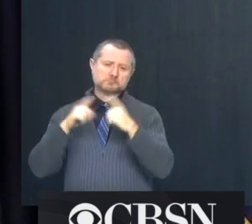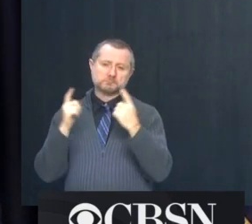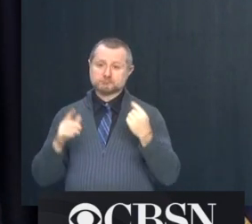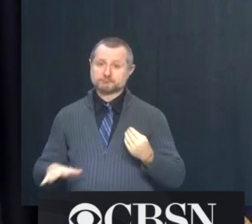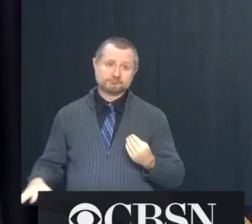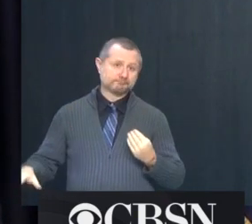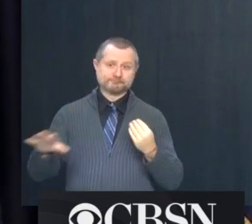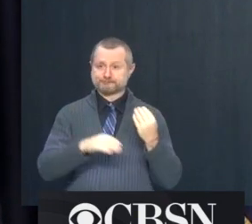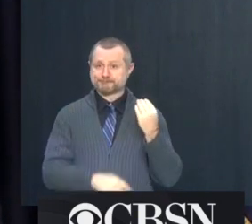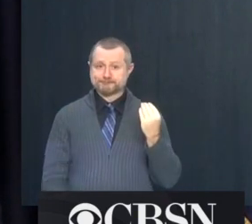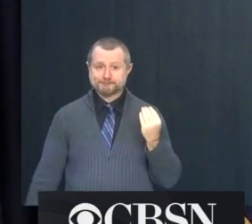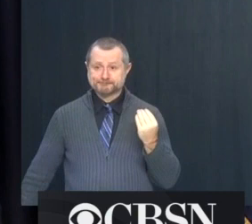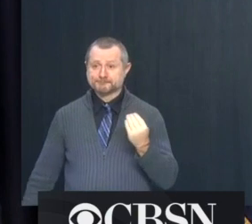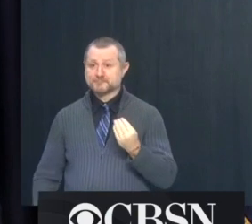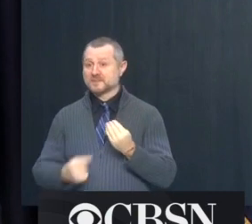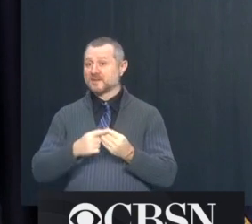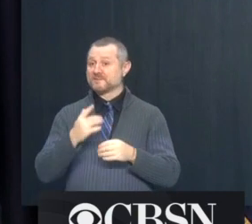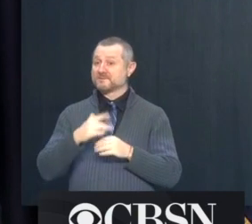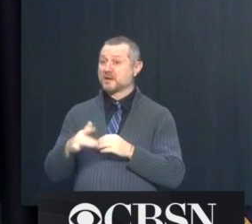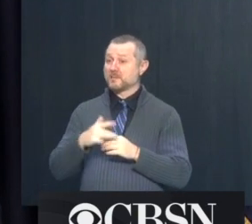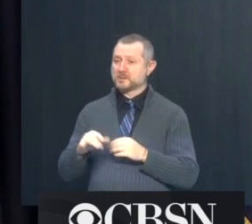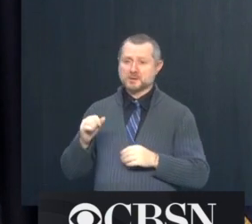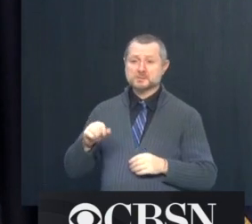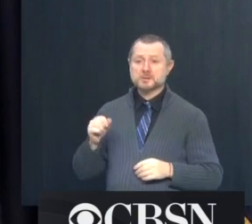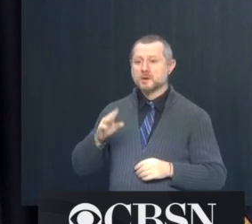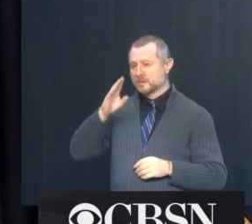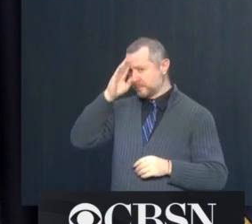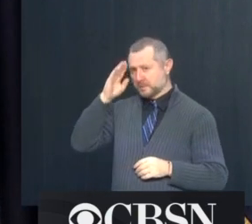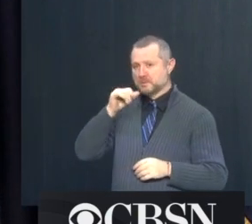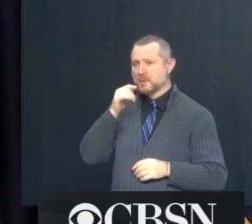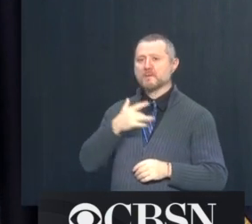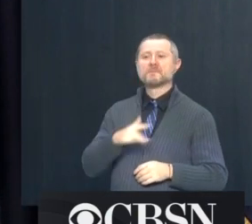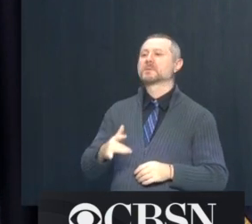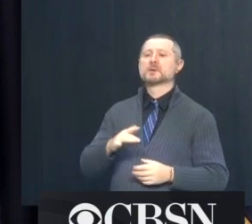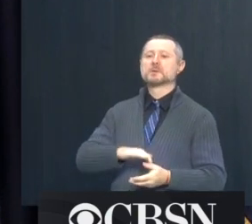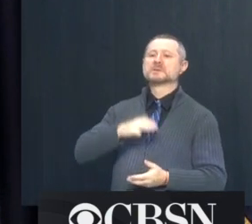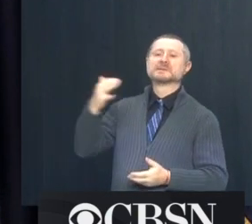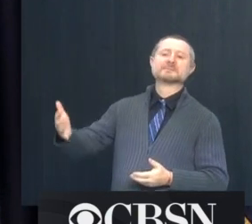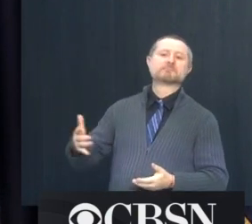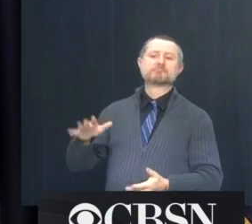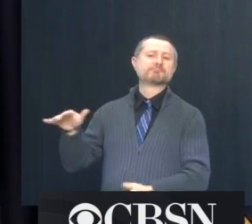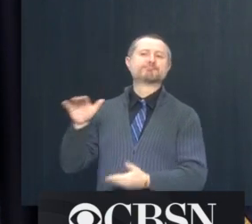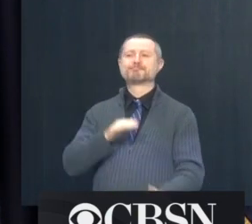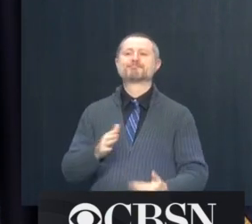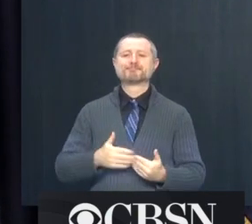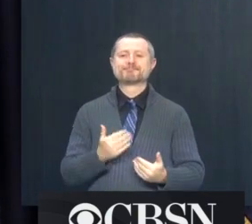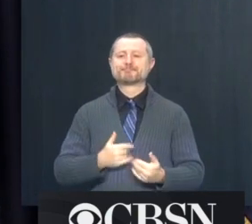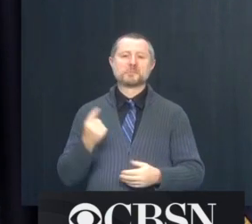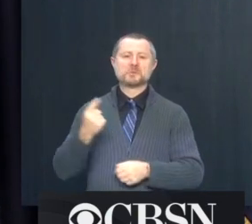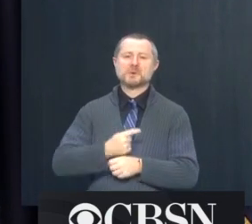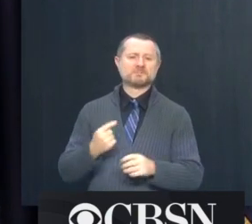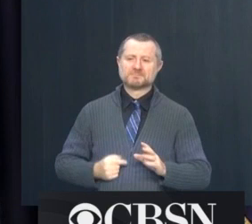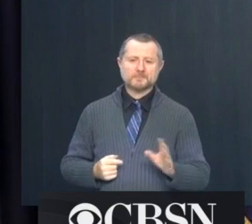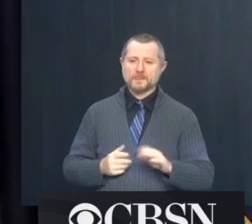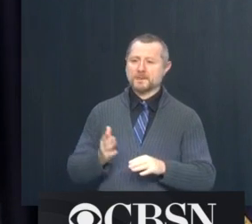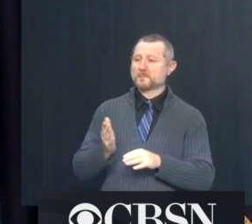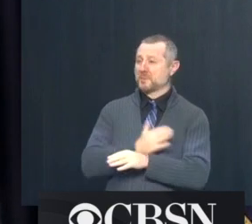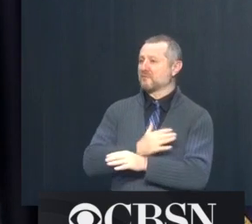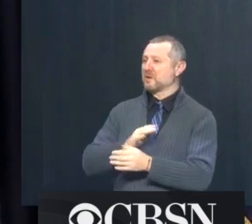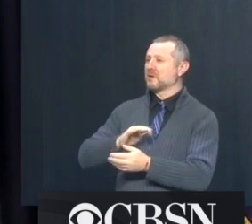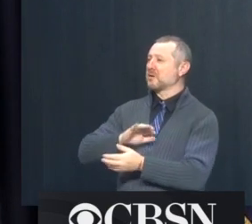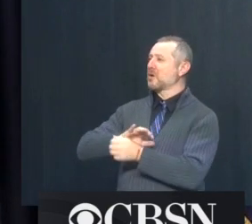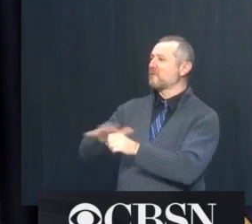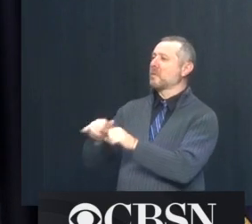available, hospitals just didn't really stockpile them because you could get them delivered the next day from any number of